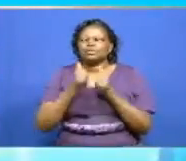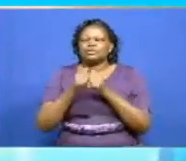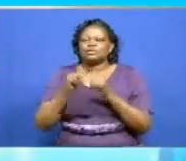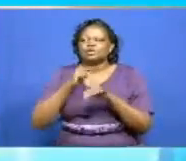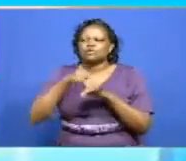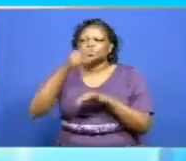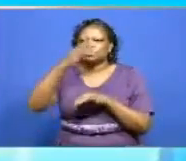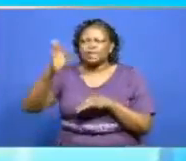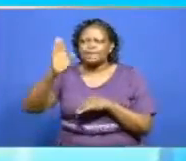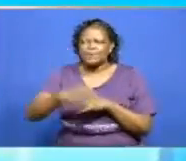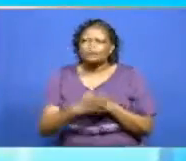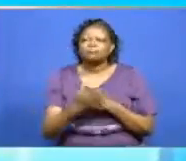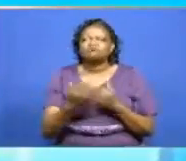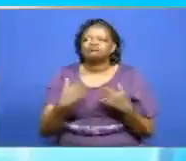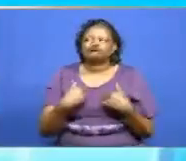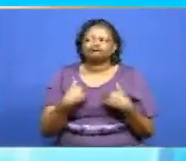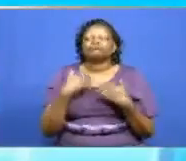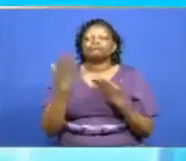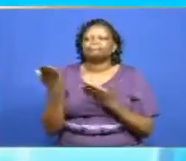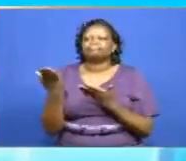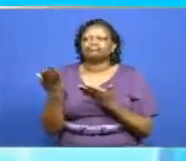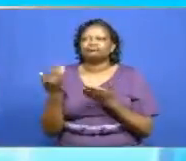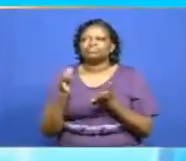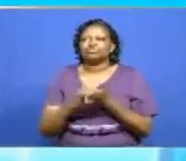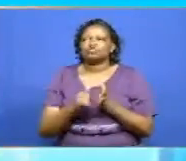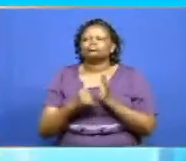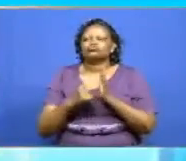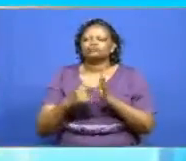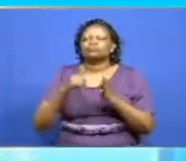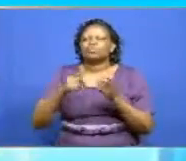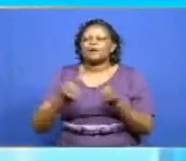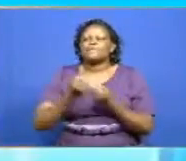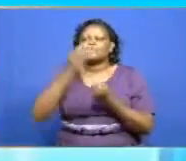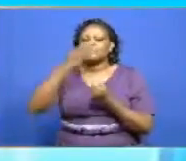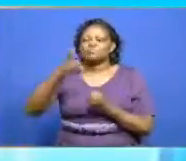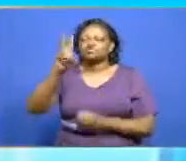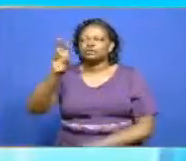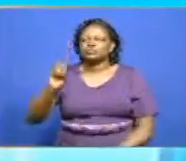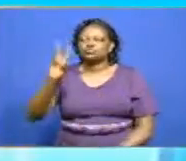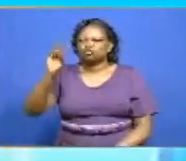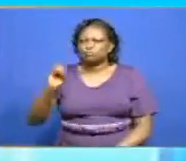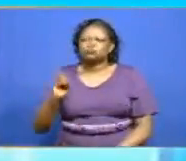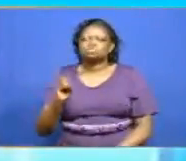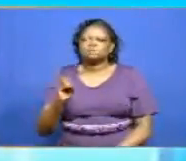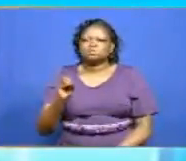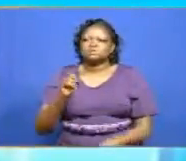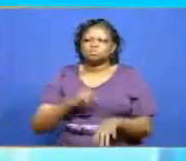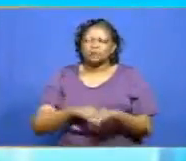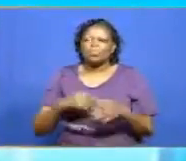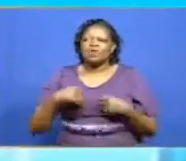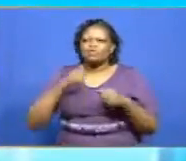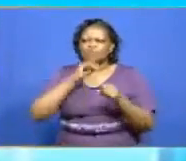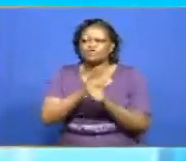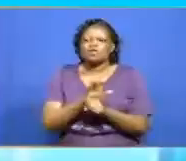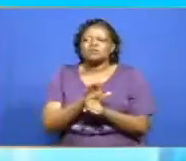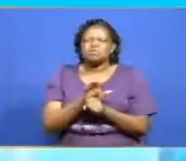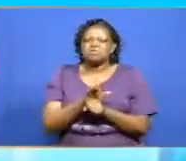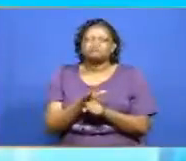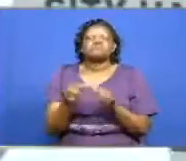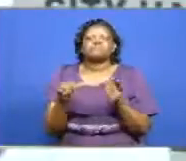is Kevin Washira with the highlights that shaped Parliament's 2020 amid the COVID-19 disruptions.